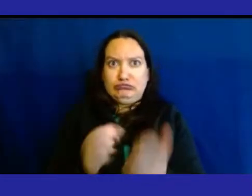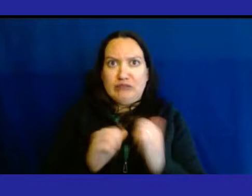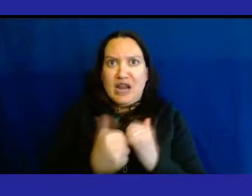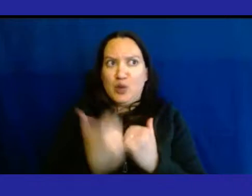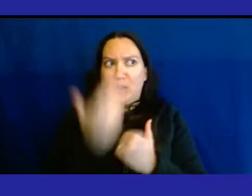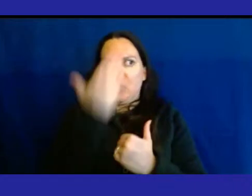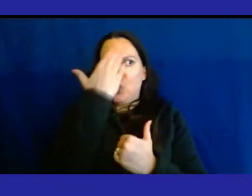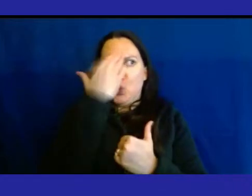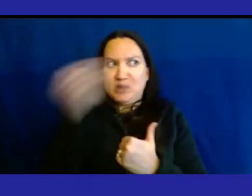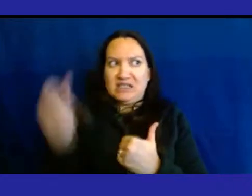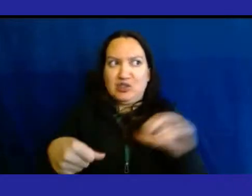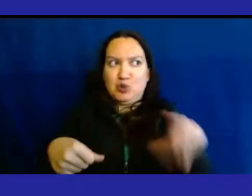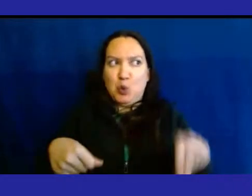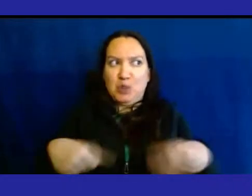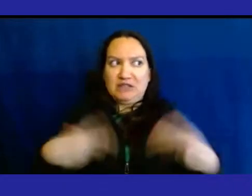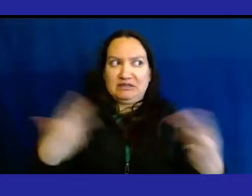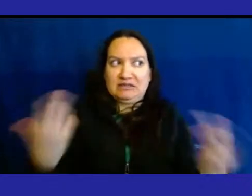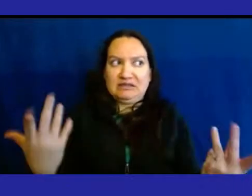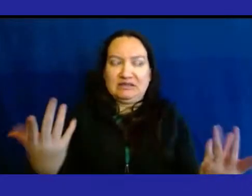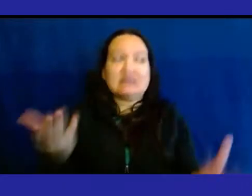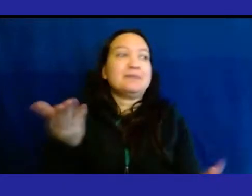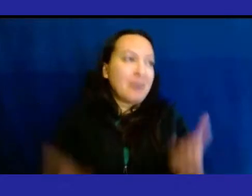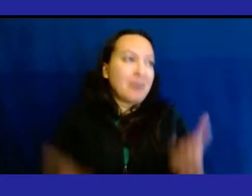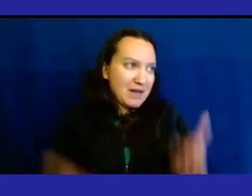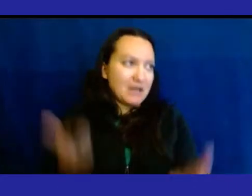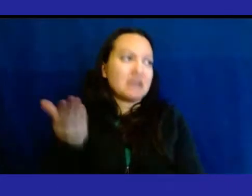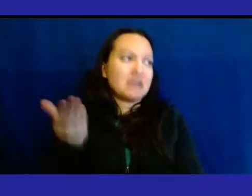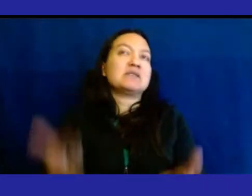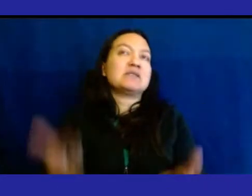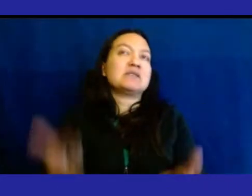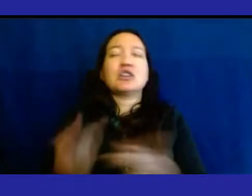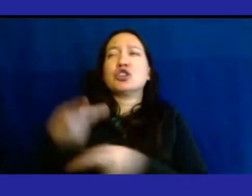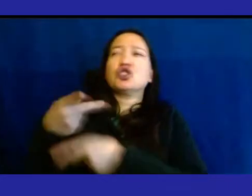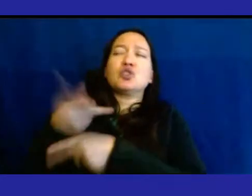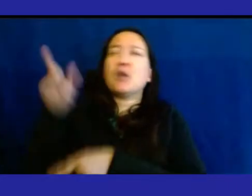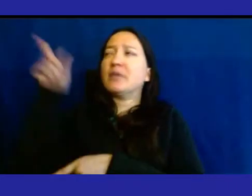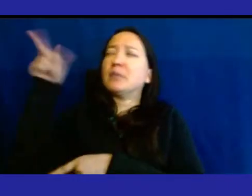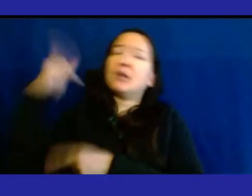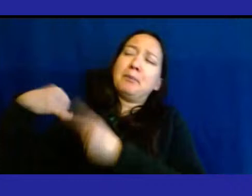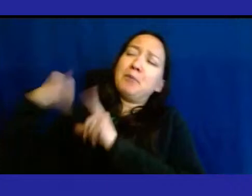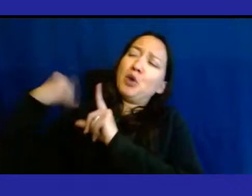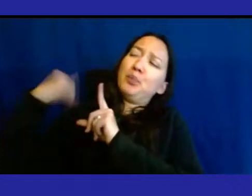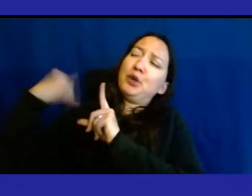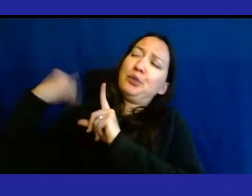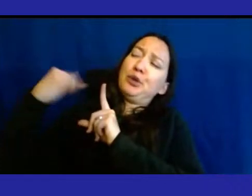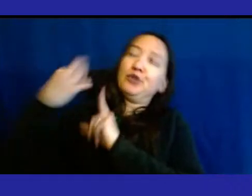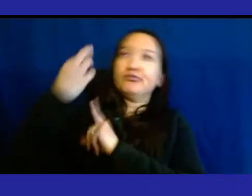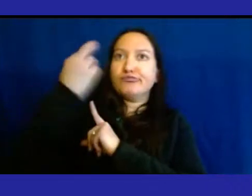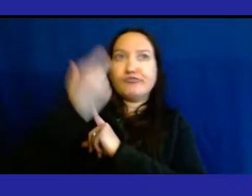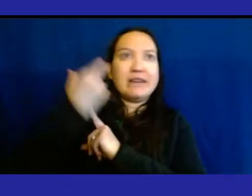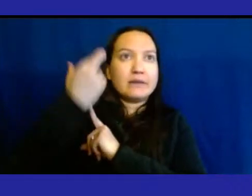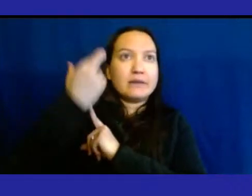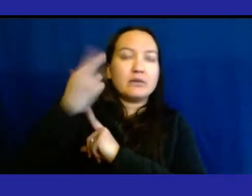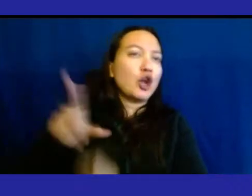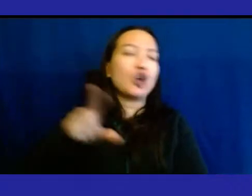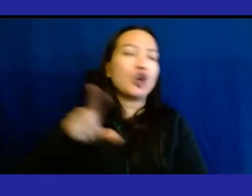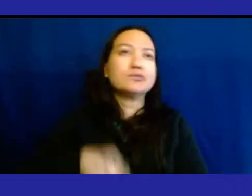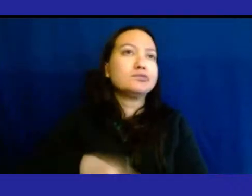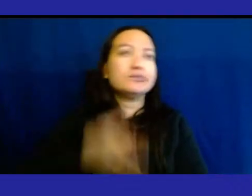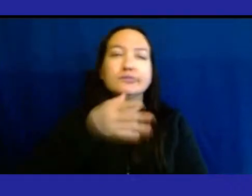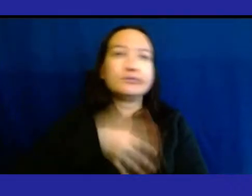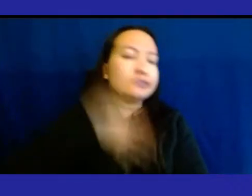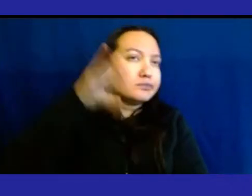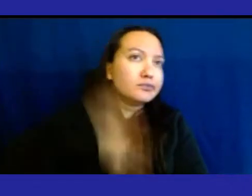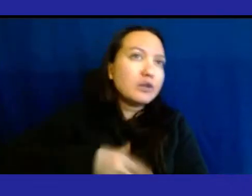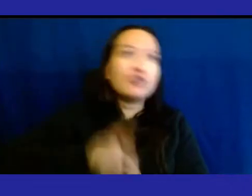not this could be, maybe the supervisor is bullying them only because of their gender or race. So